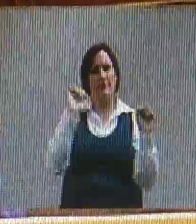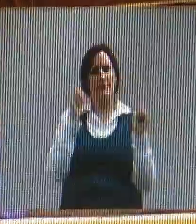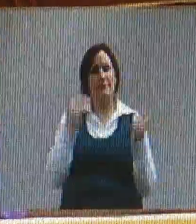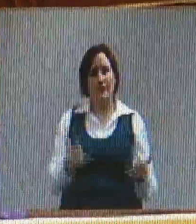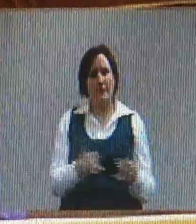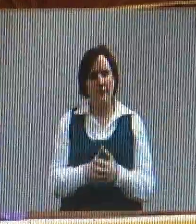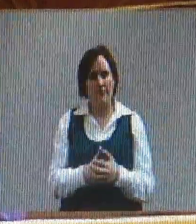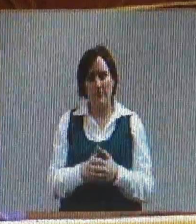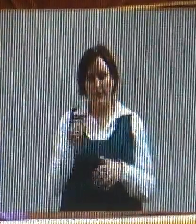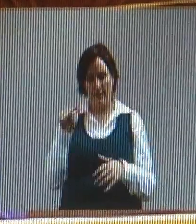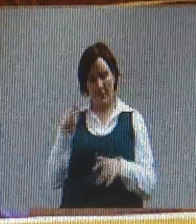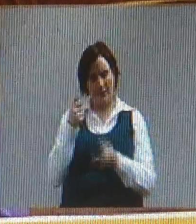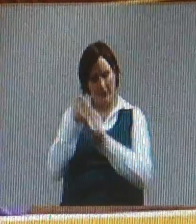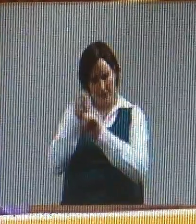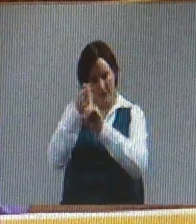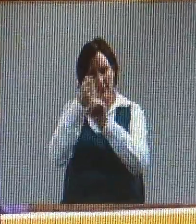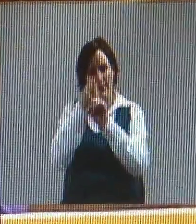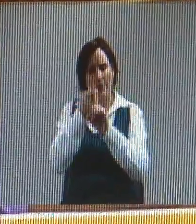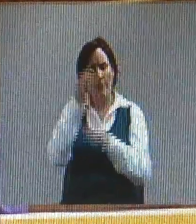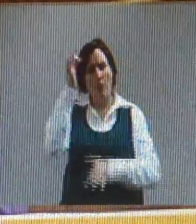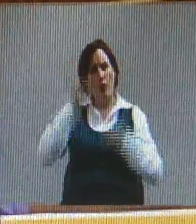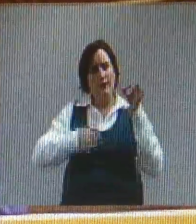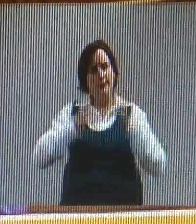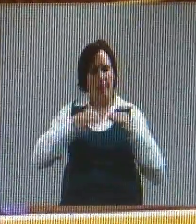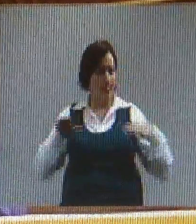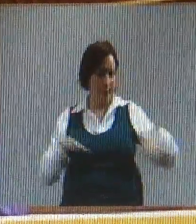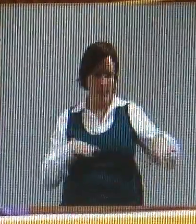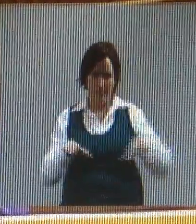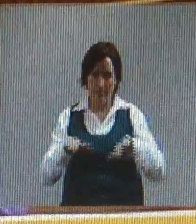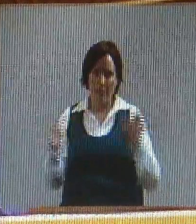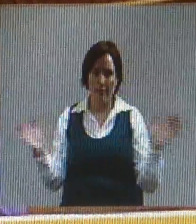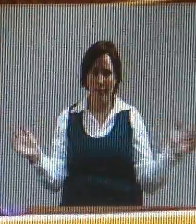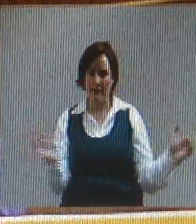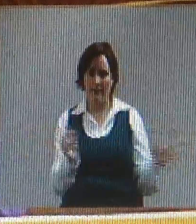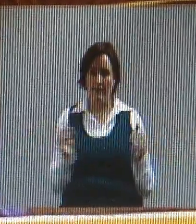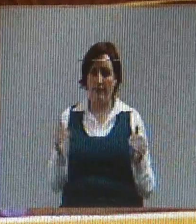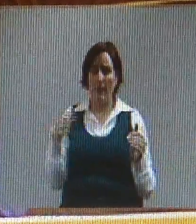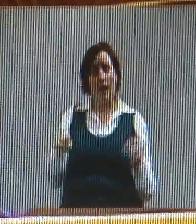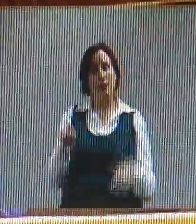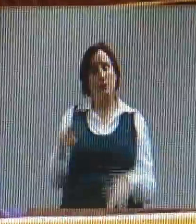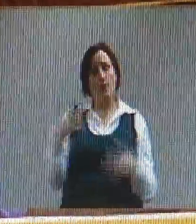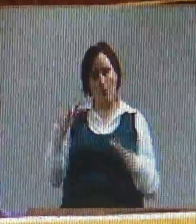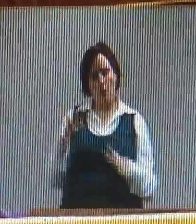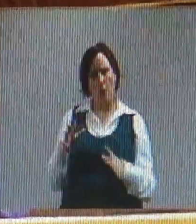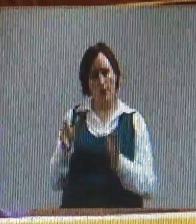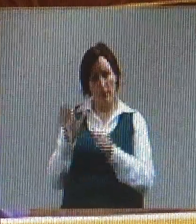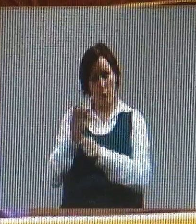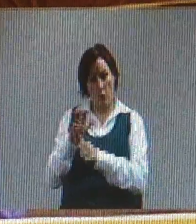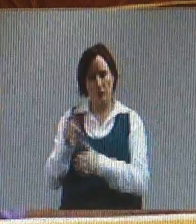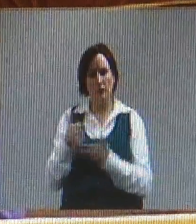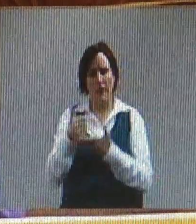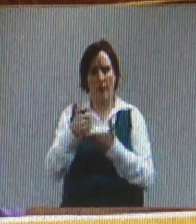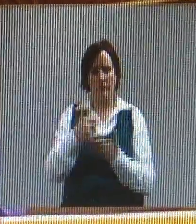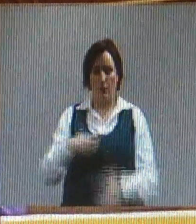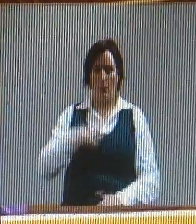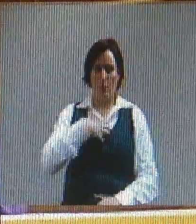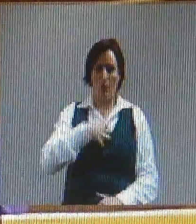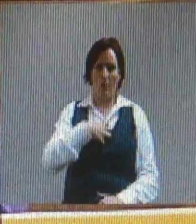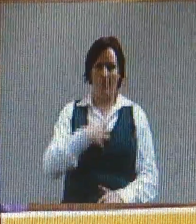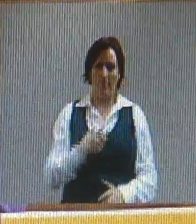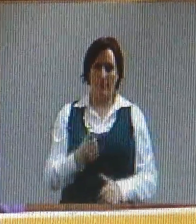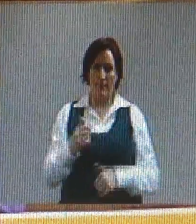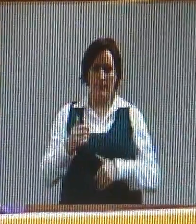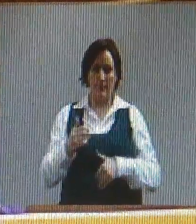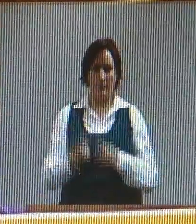of political mobilization and must become the backbone of moral generation. And must